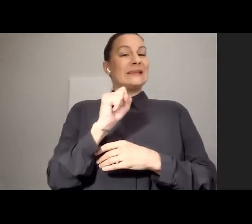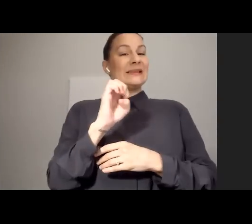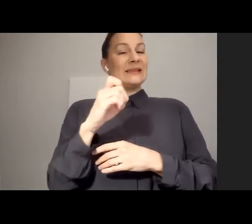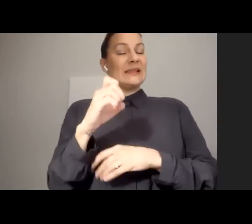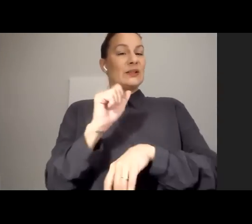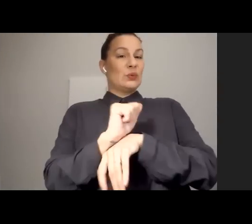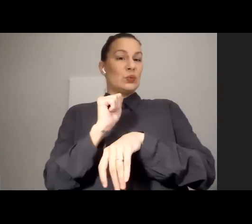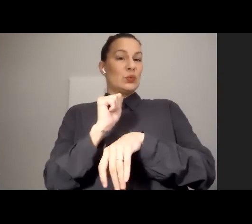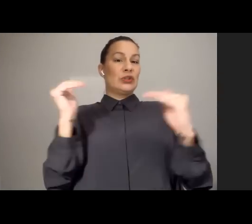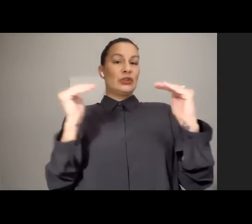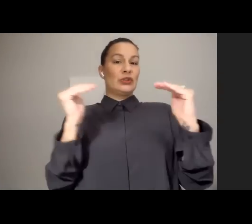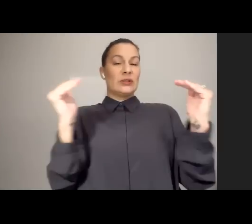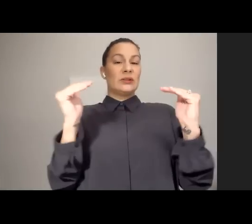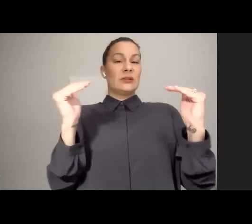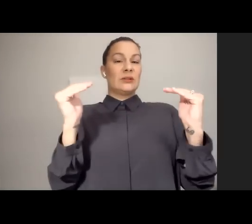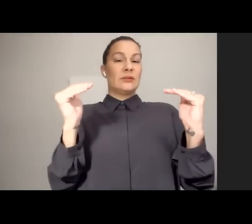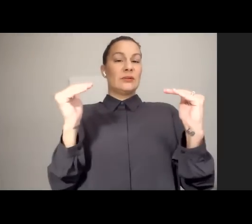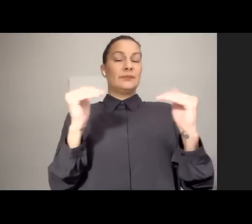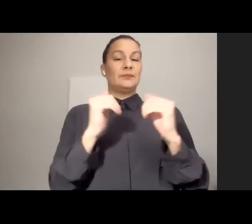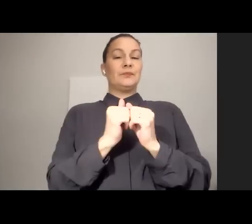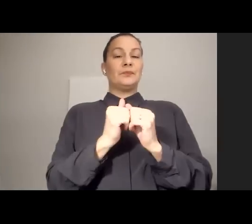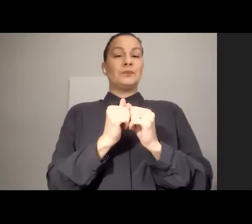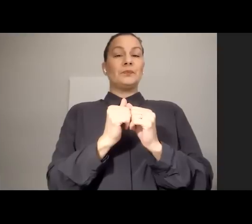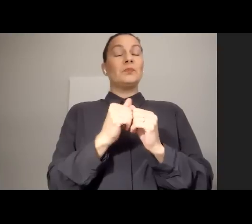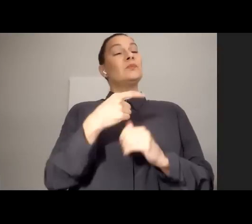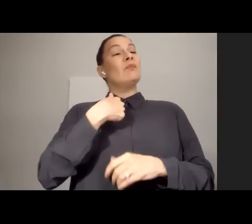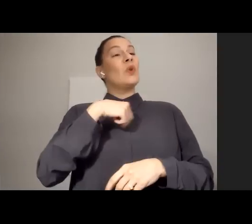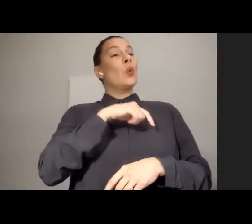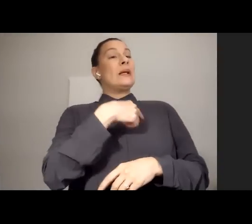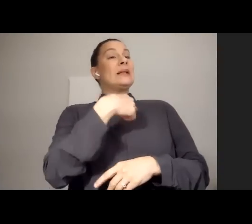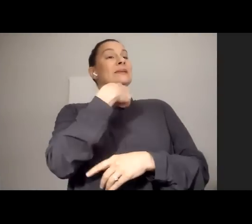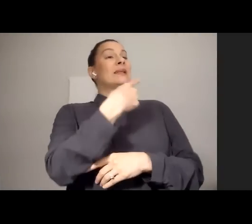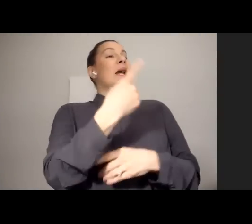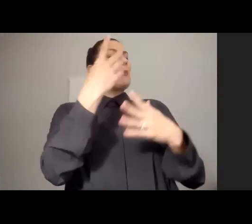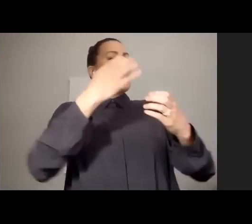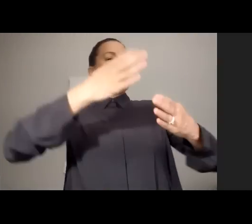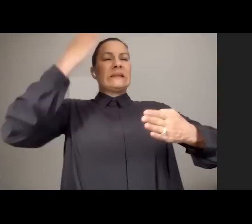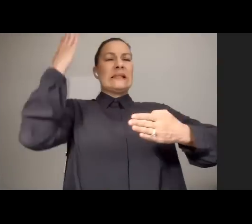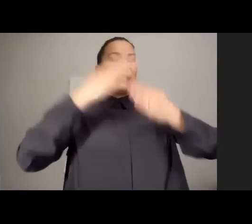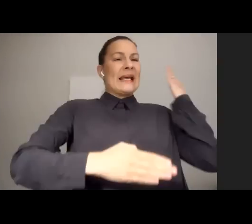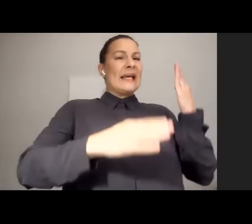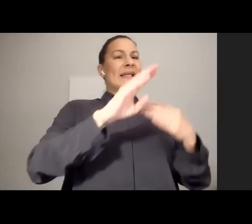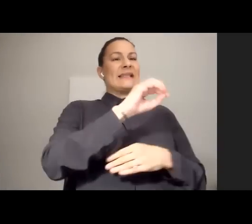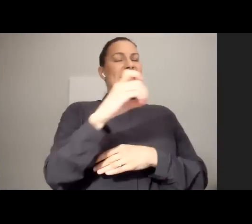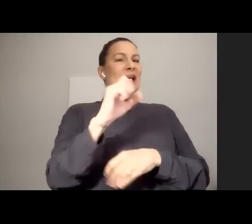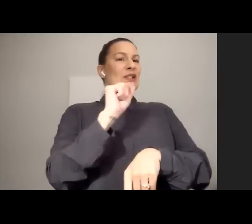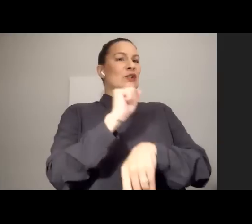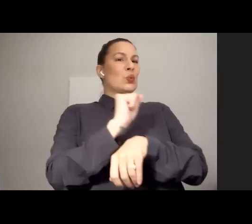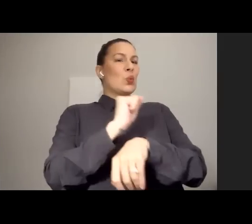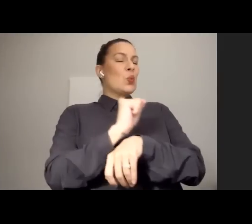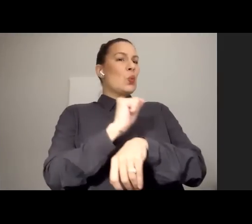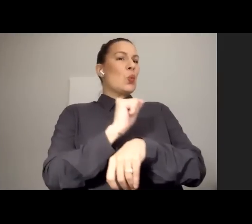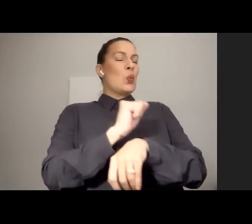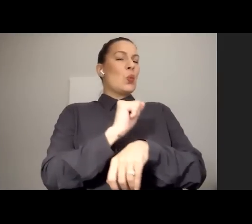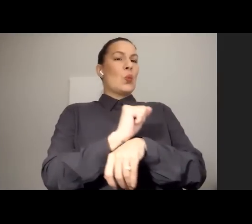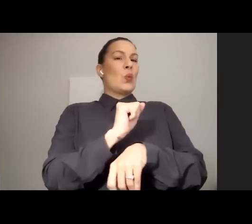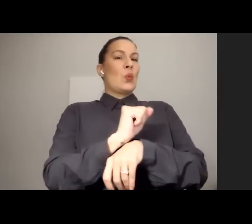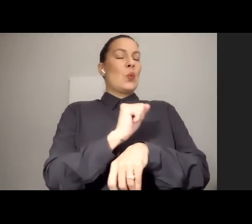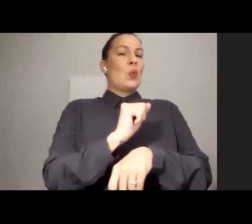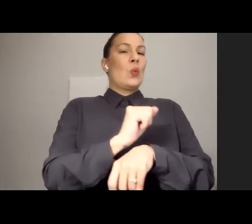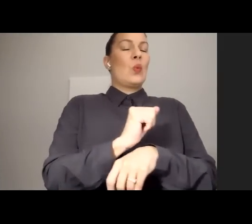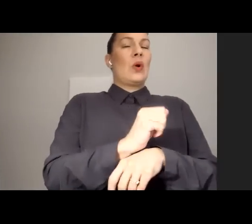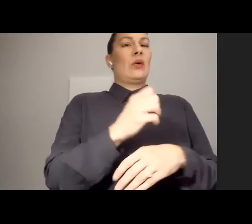end to criminalization of sex work, we must understand that what we are calling for is an end to the criminalization of Blackness,